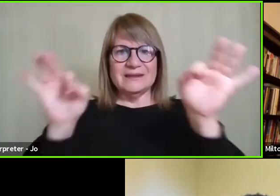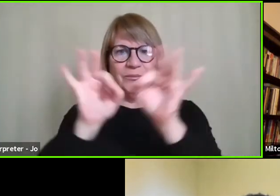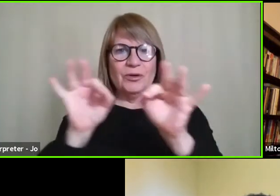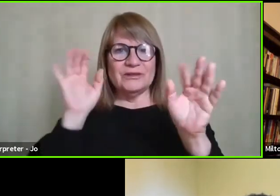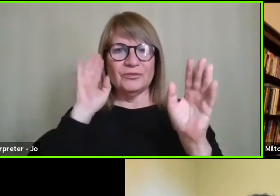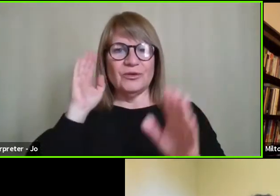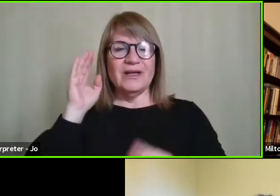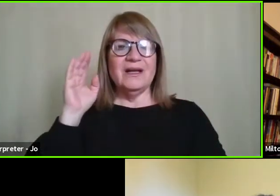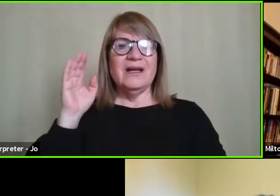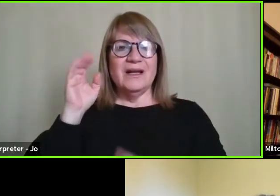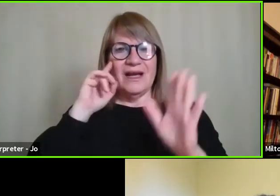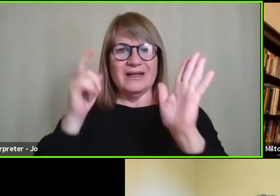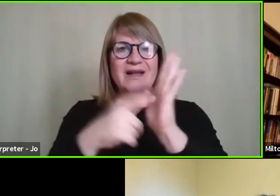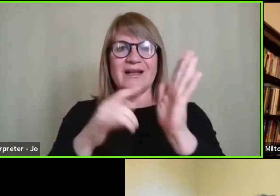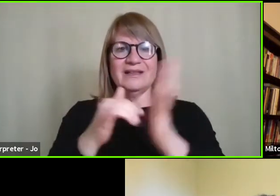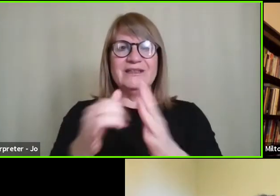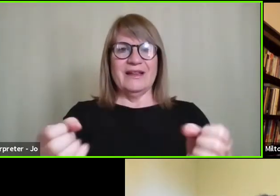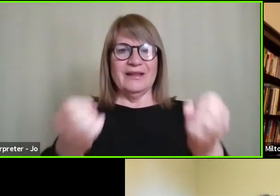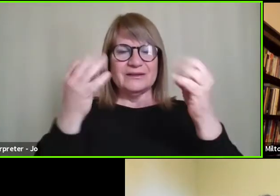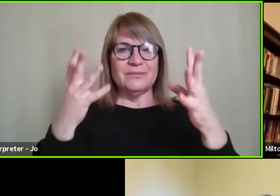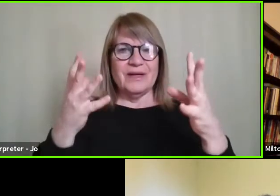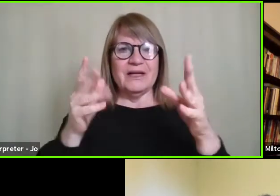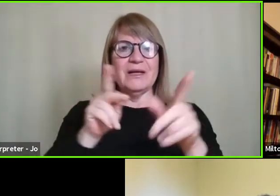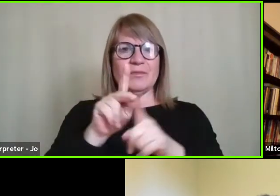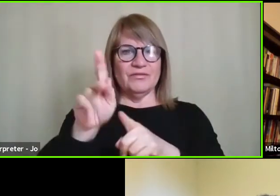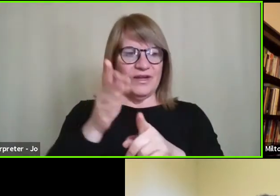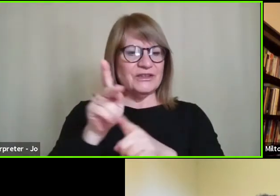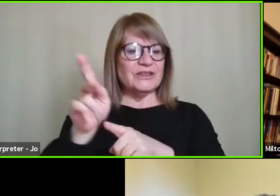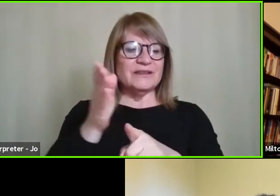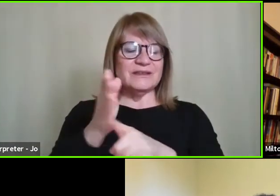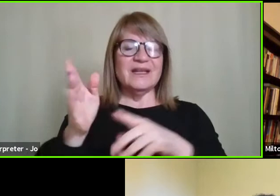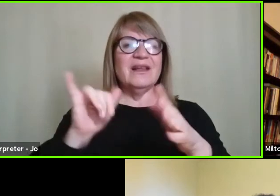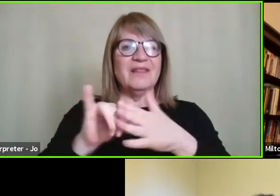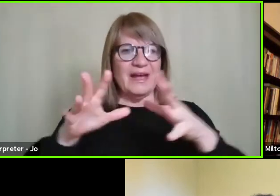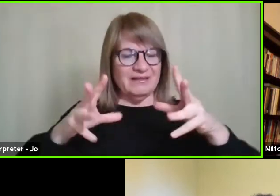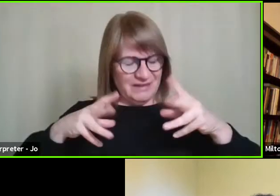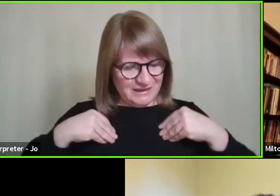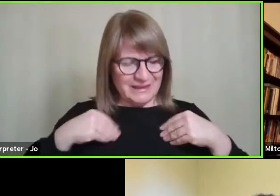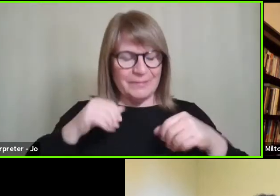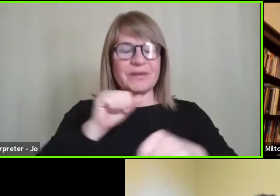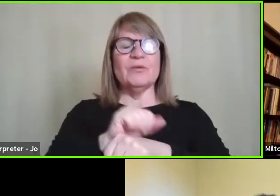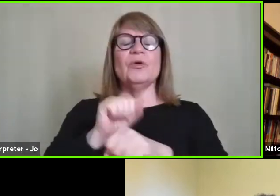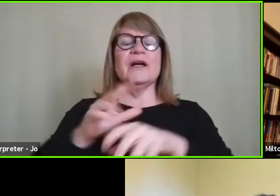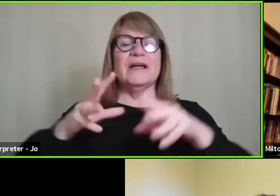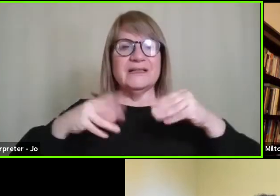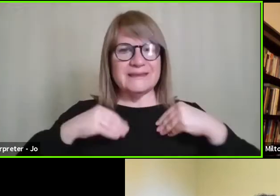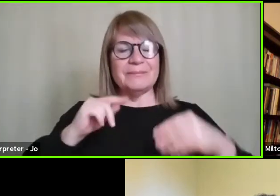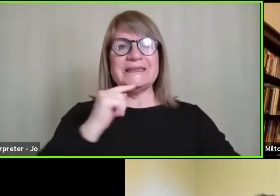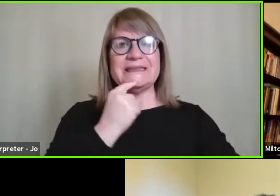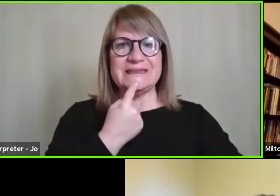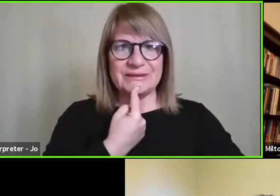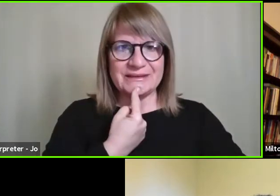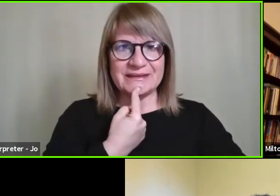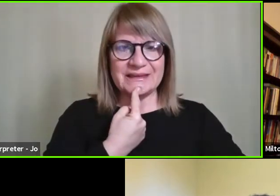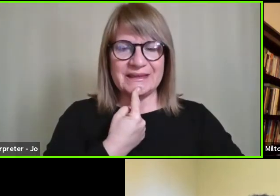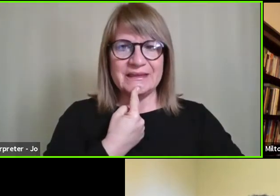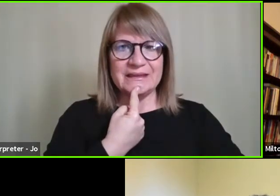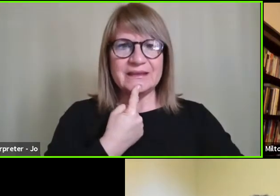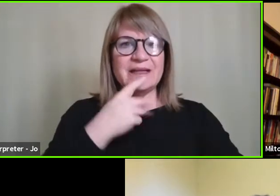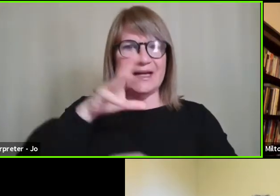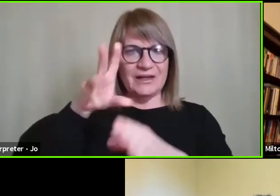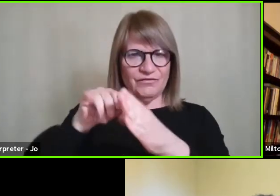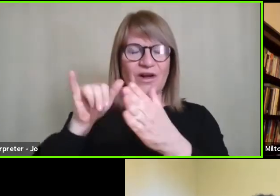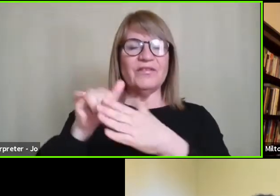professionals who do embrace their work or are to say encounter their work with that level of seriousness and robustness and those folks should be applauded